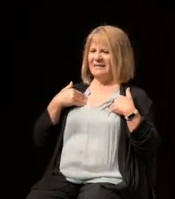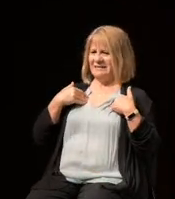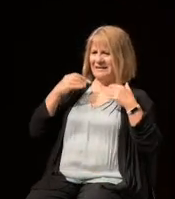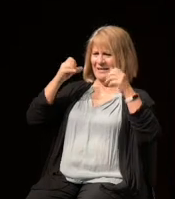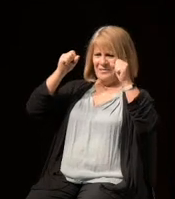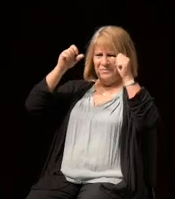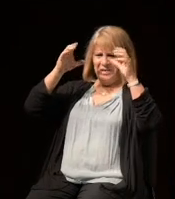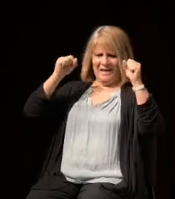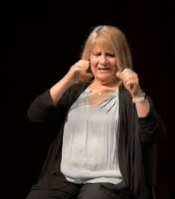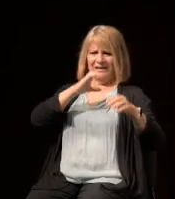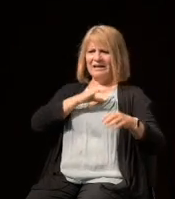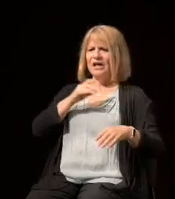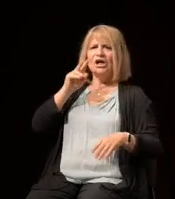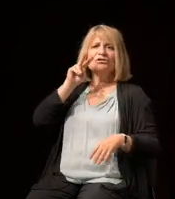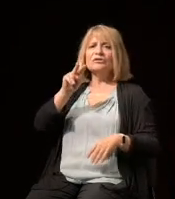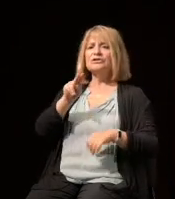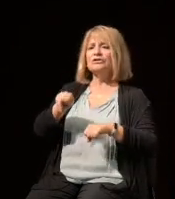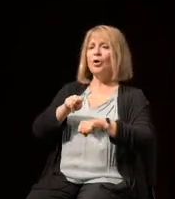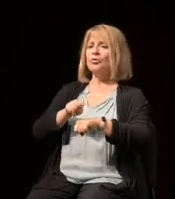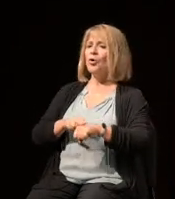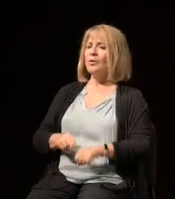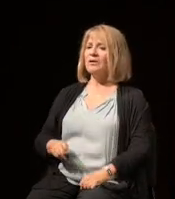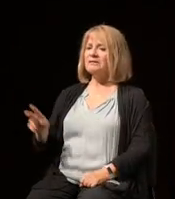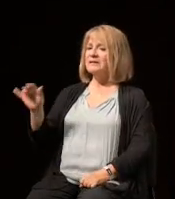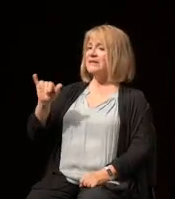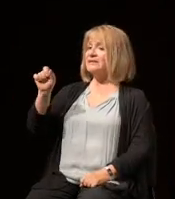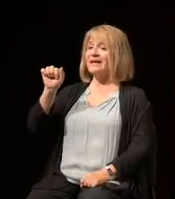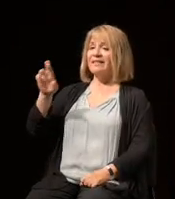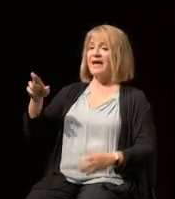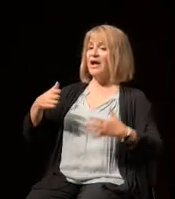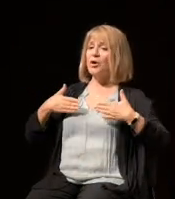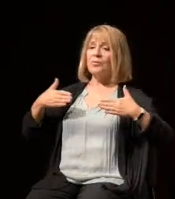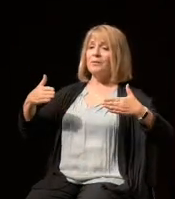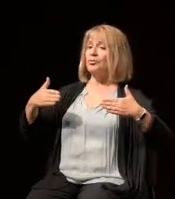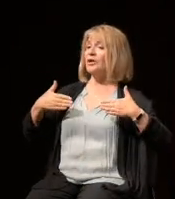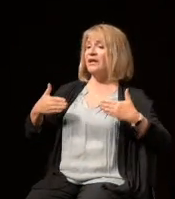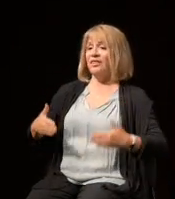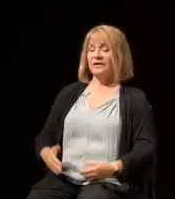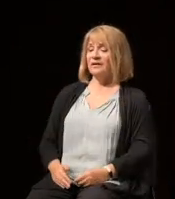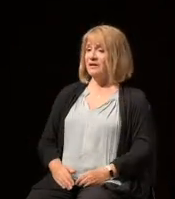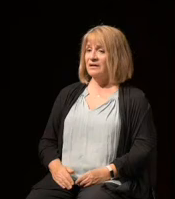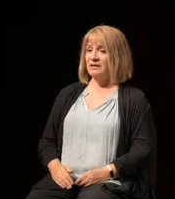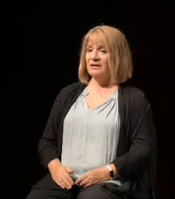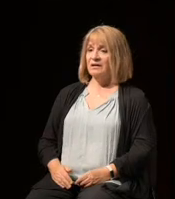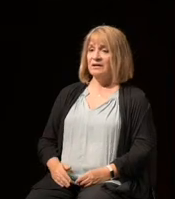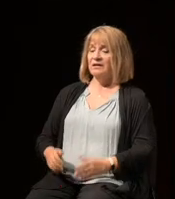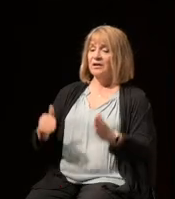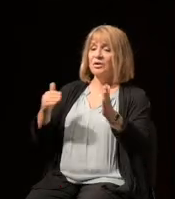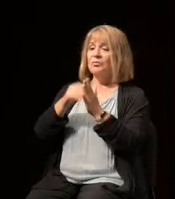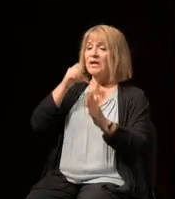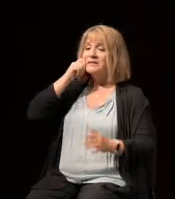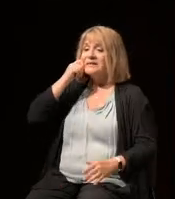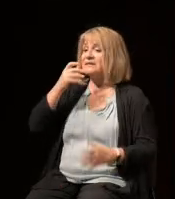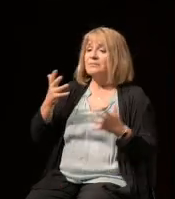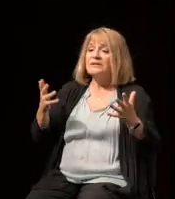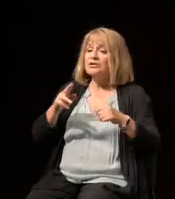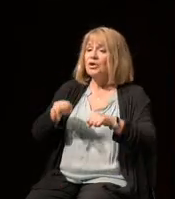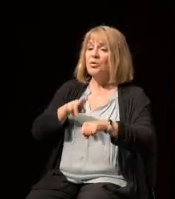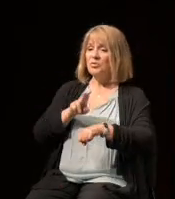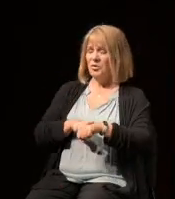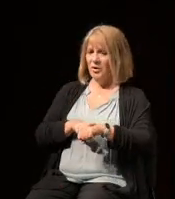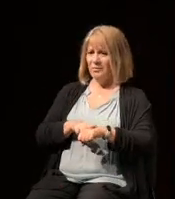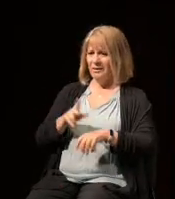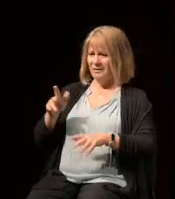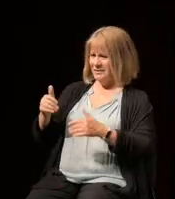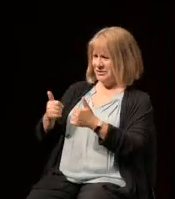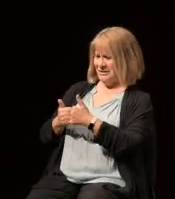normal, like the air we breathe. It's so normal that it's regularly challenged as to if it really even exists. I